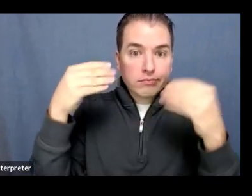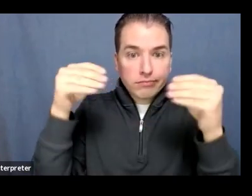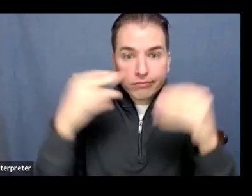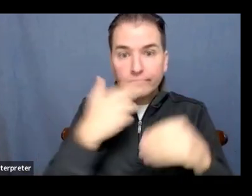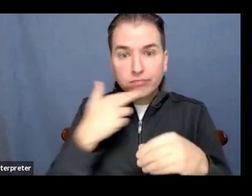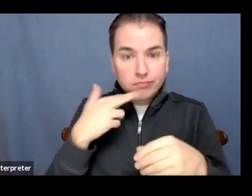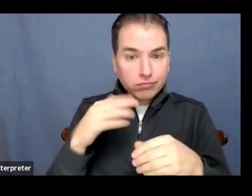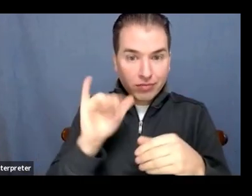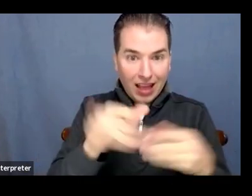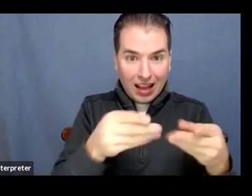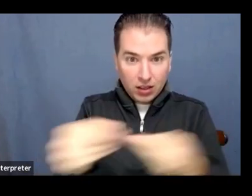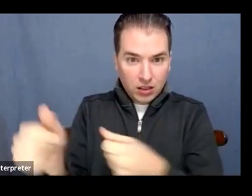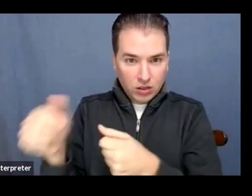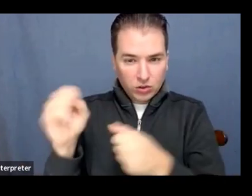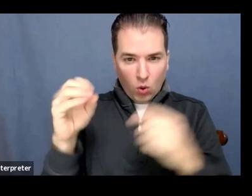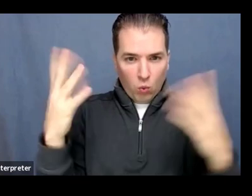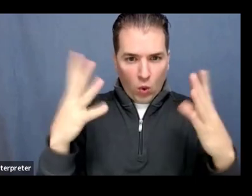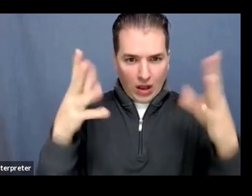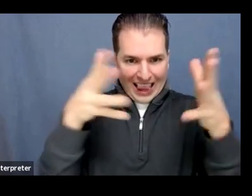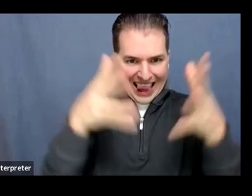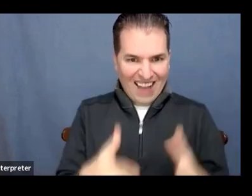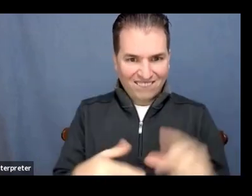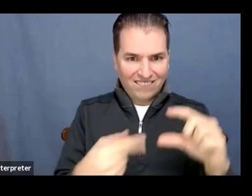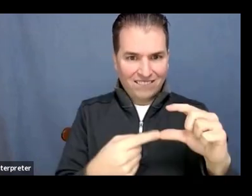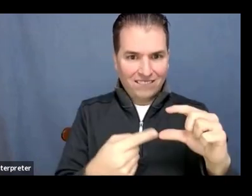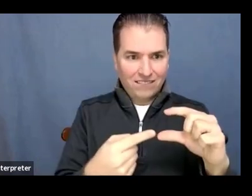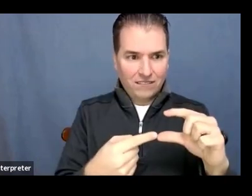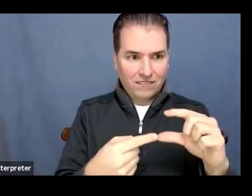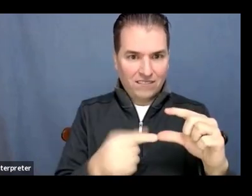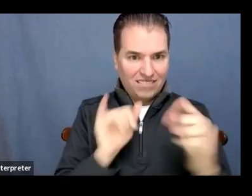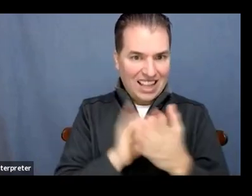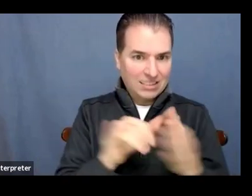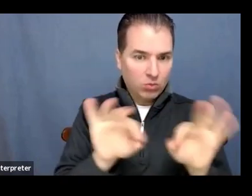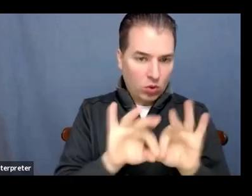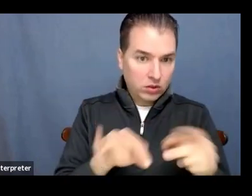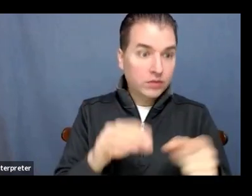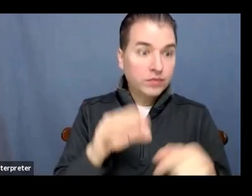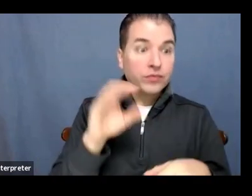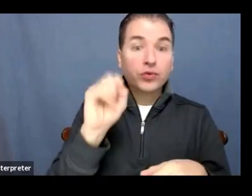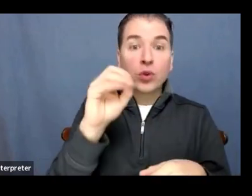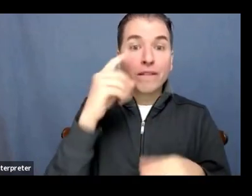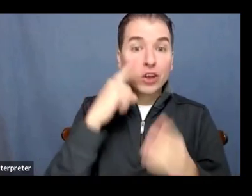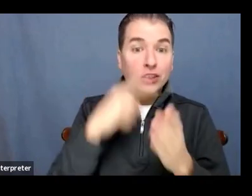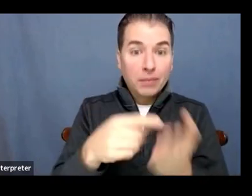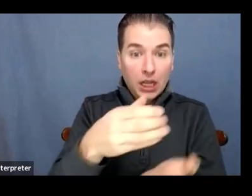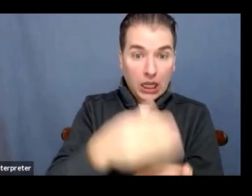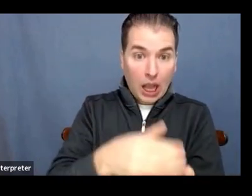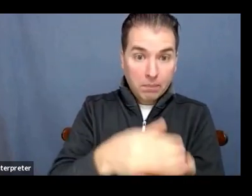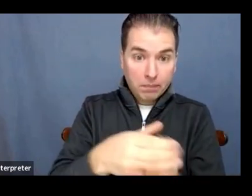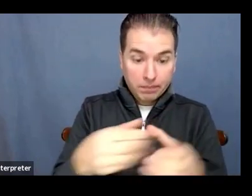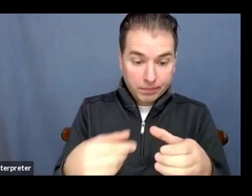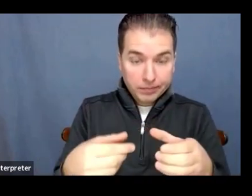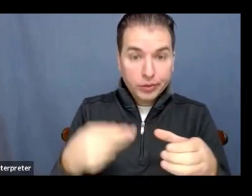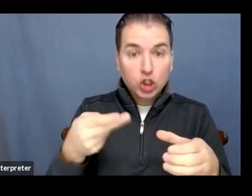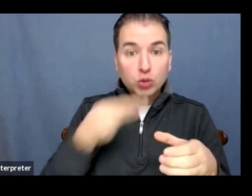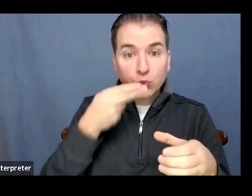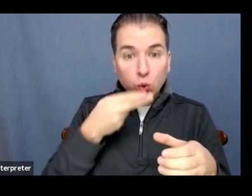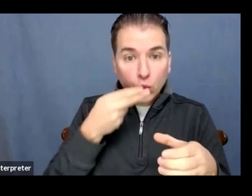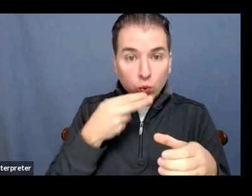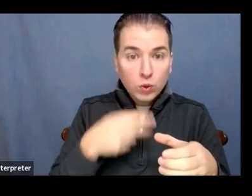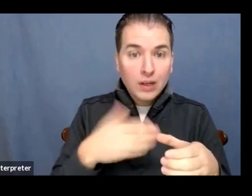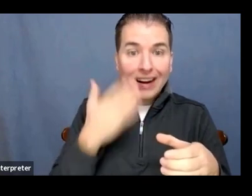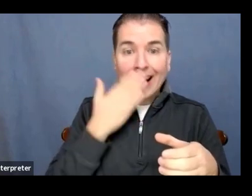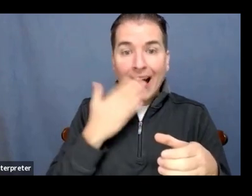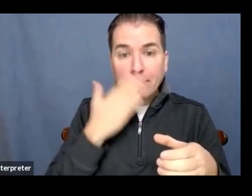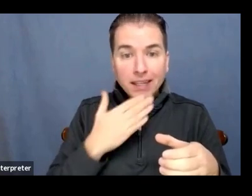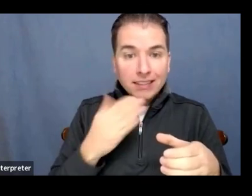things that make up the product are the cup and the spoons and the napkins and so on and so